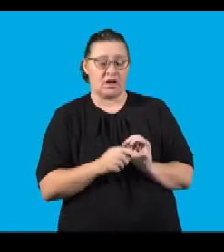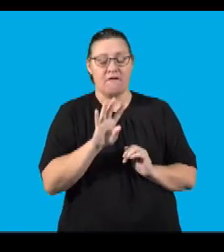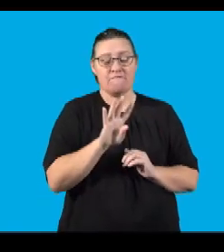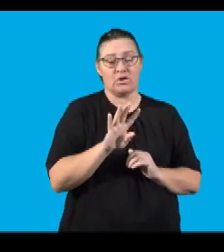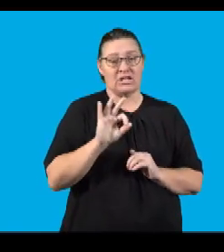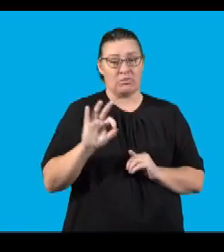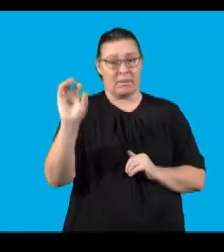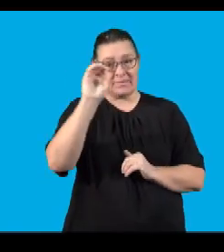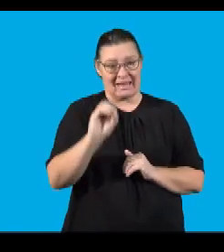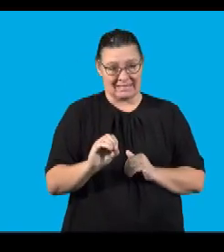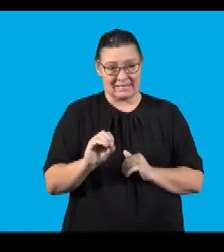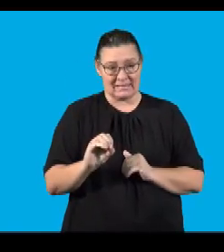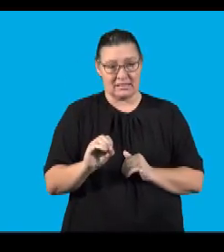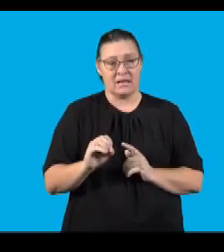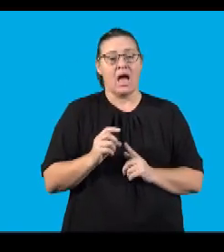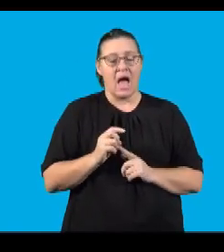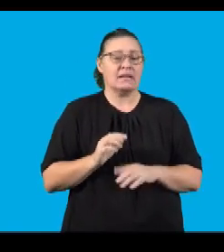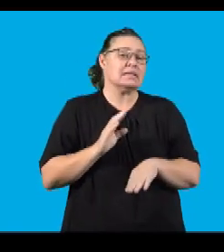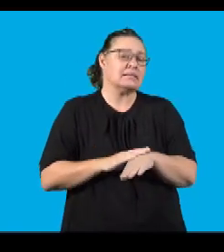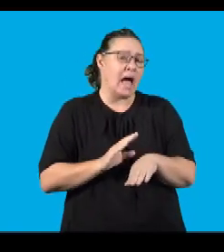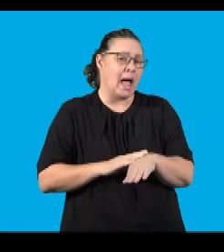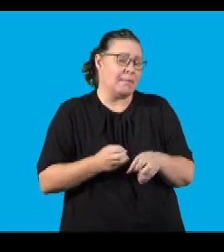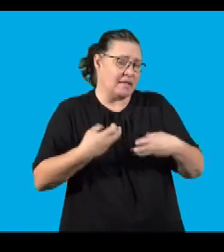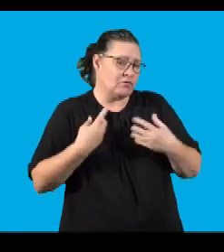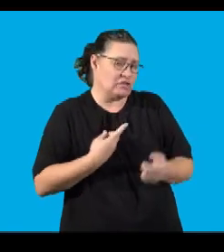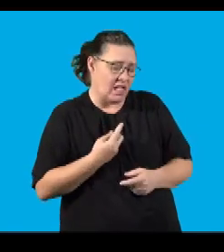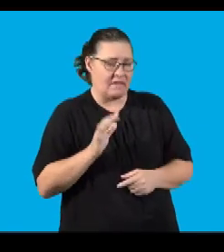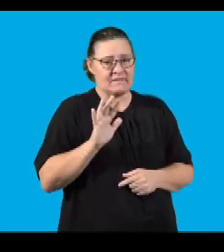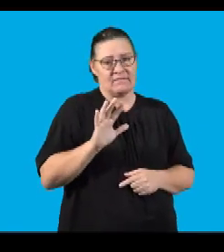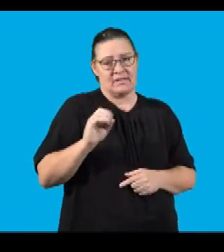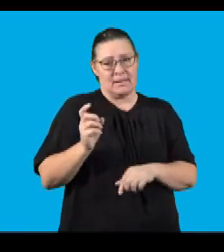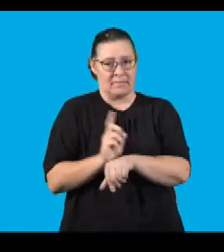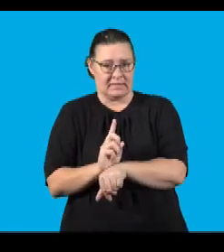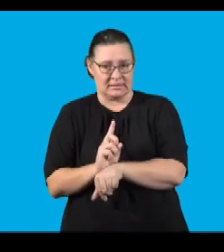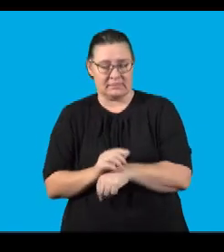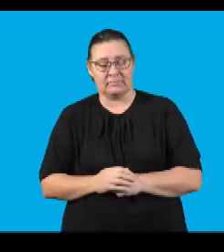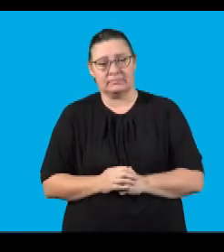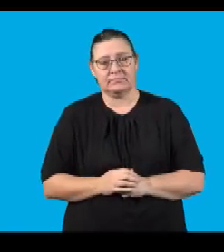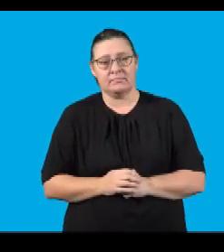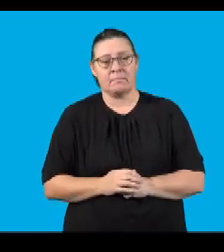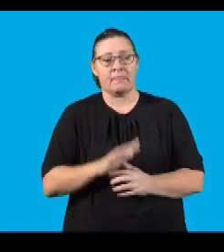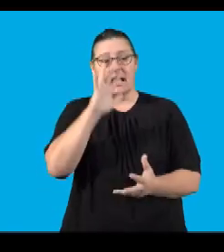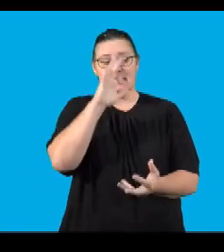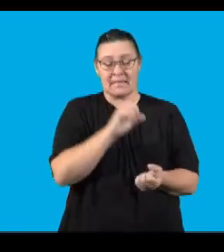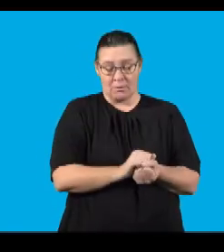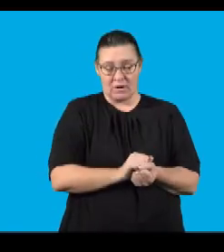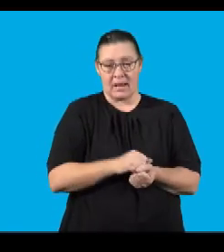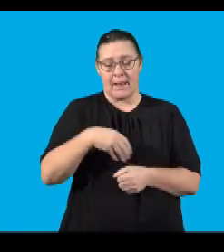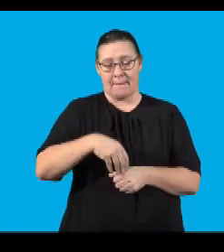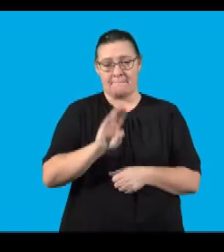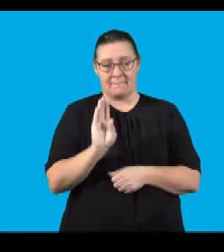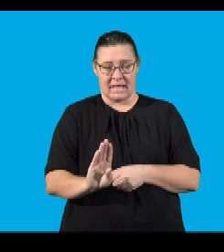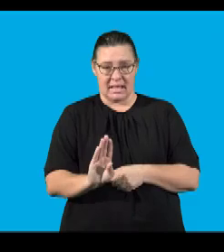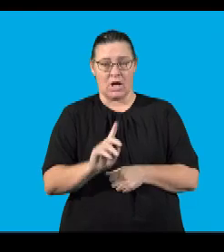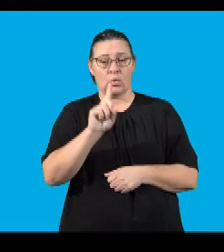of 43% of the paper, and the suggested time allocation is 50 minutes. The summary is